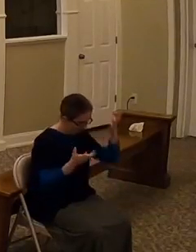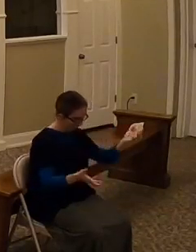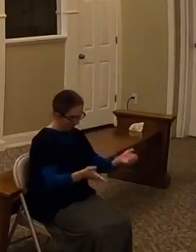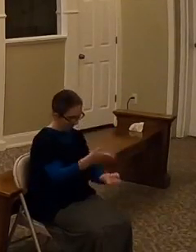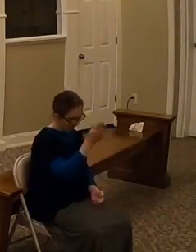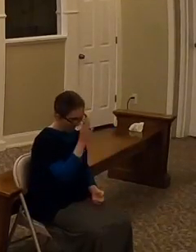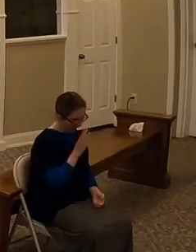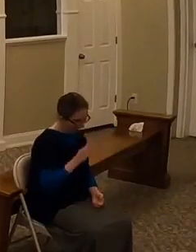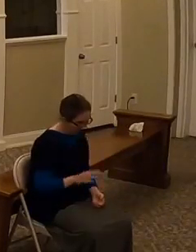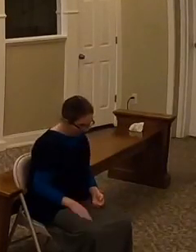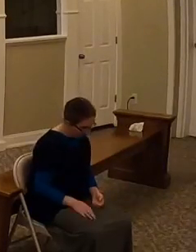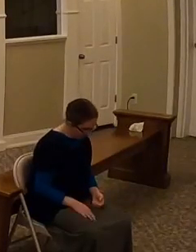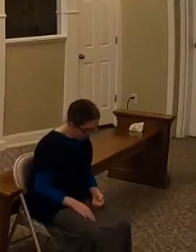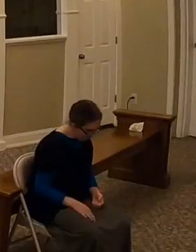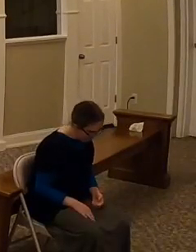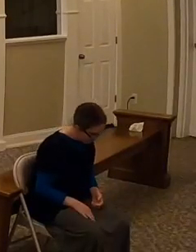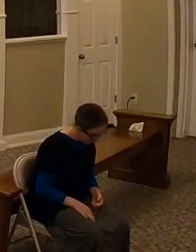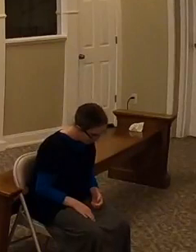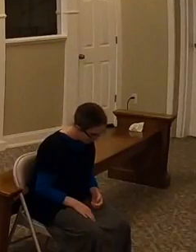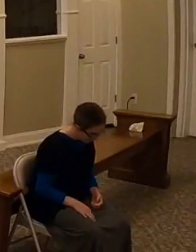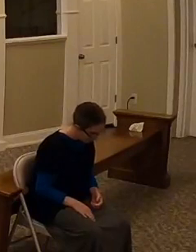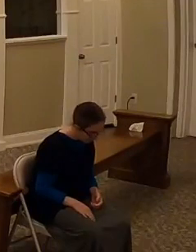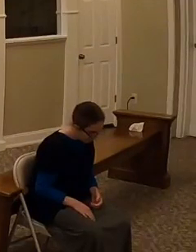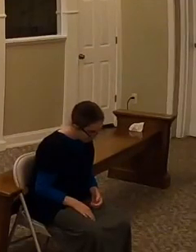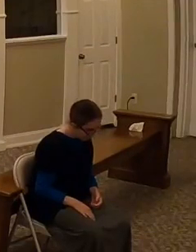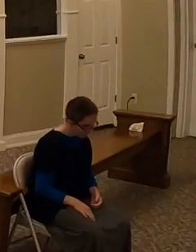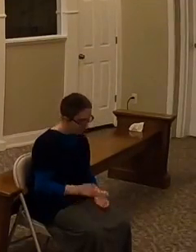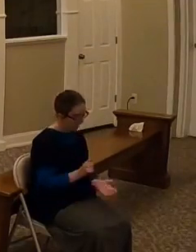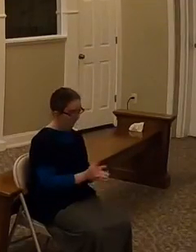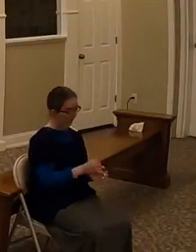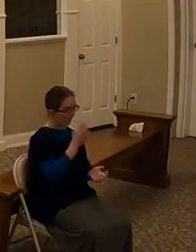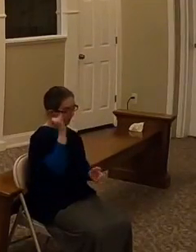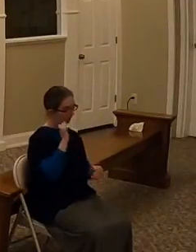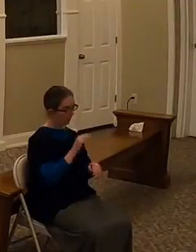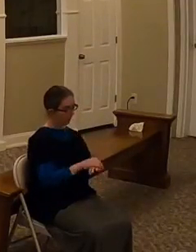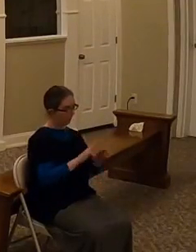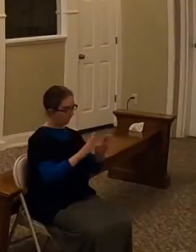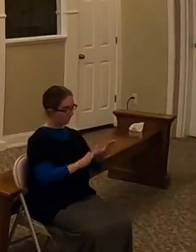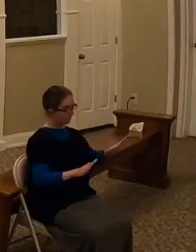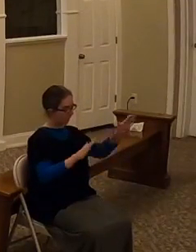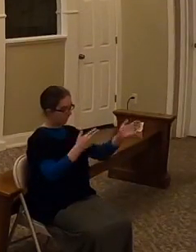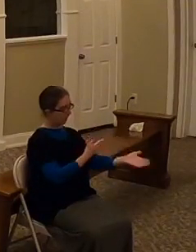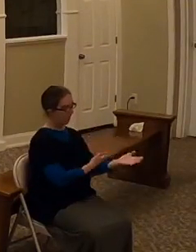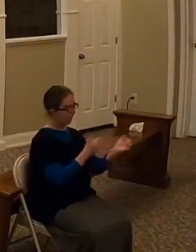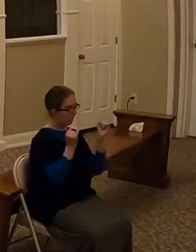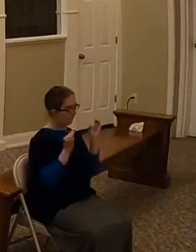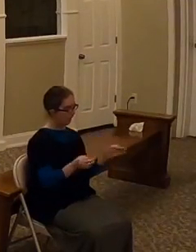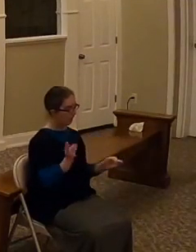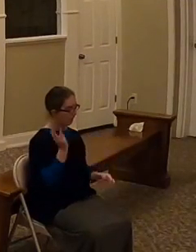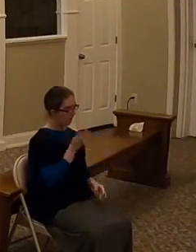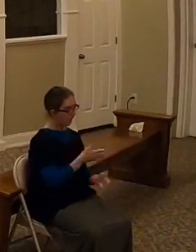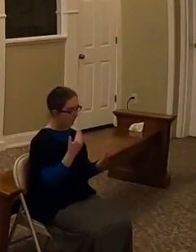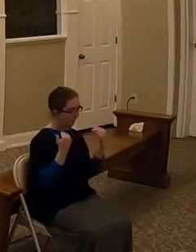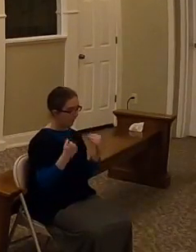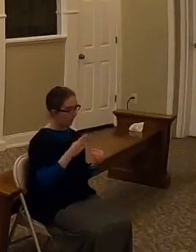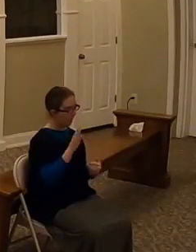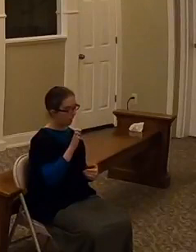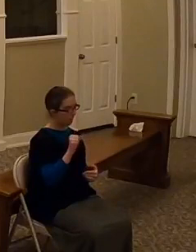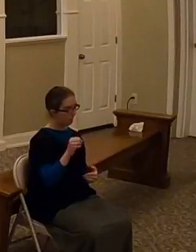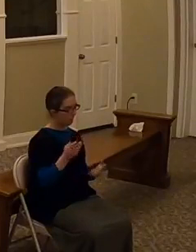God. All right? Yeah. That's why on Sunday morning, if we had a beach here, it would be full.